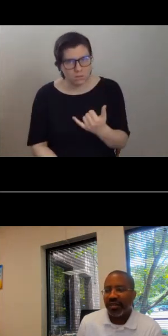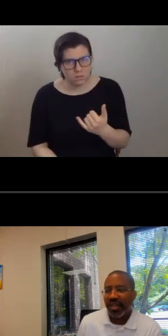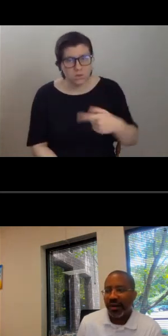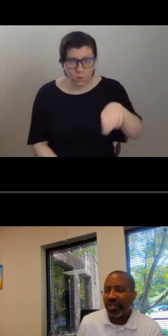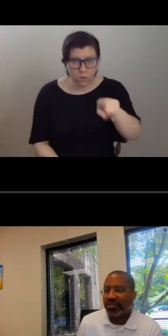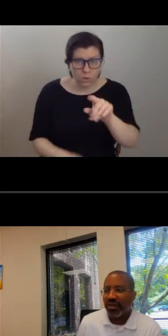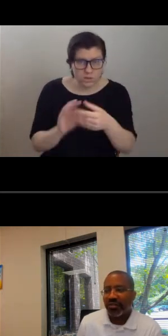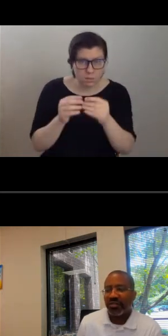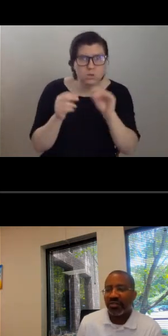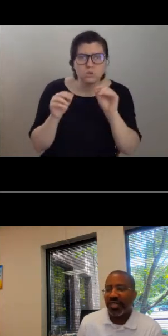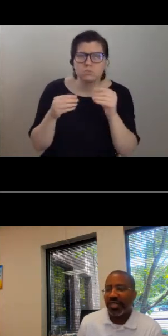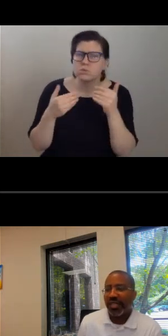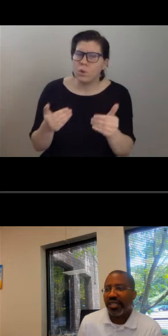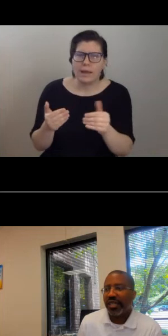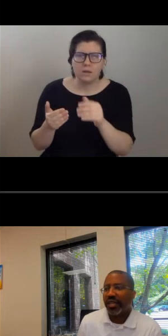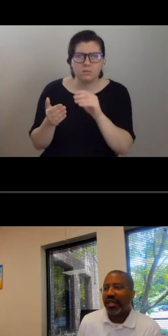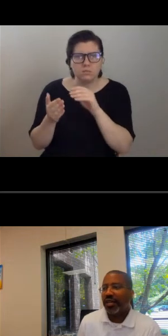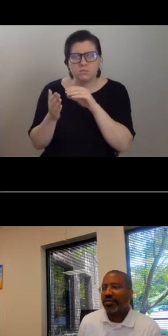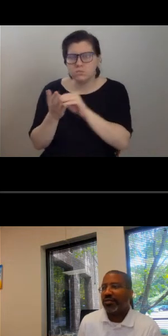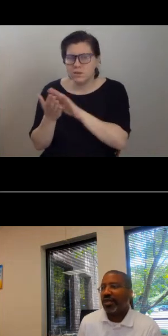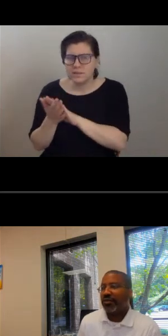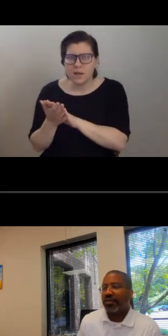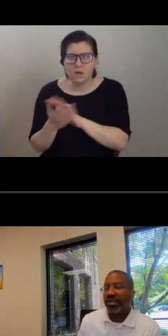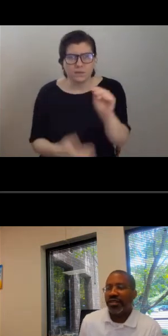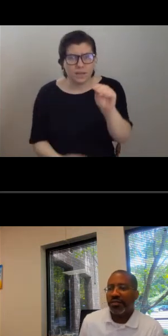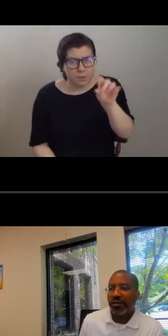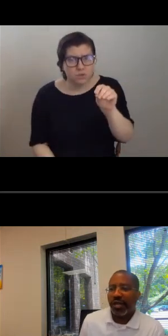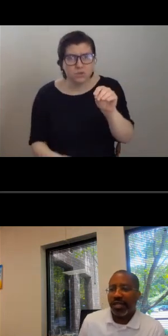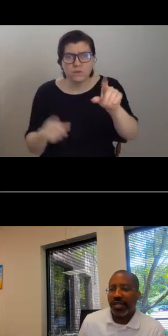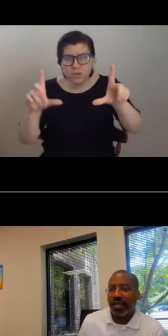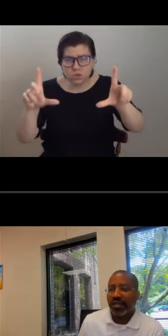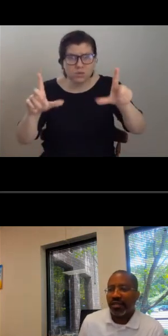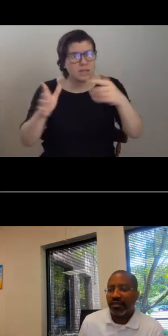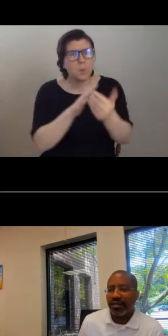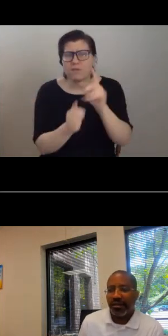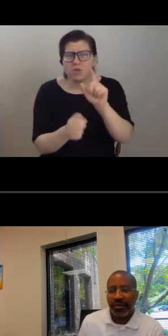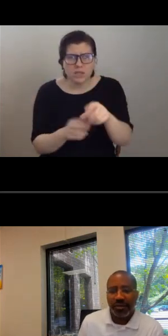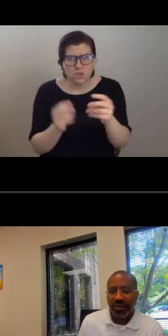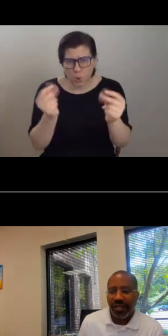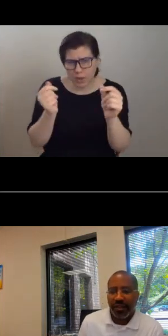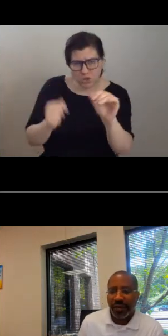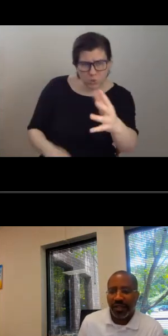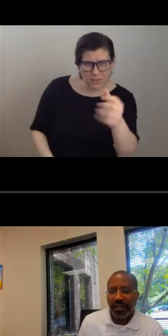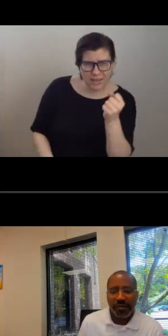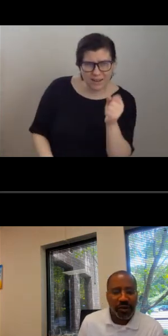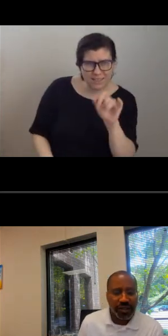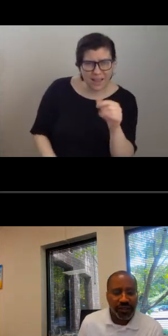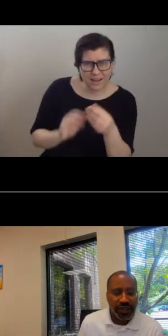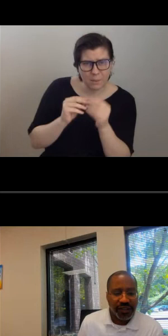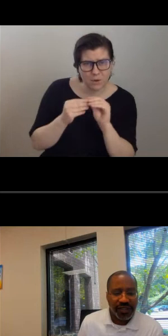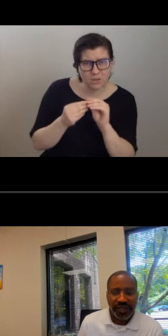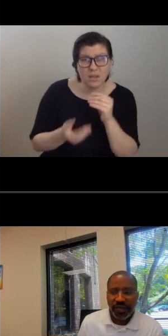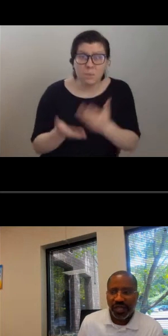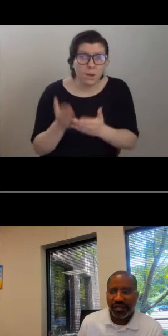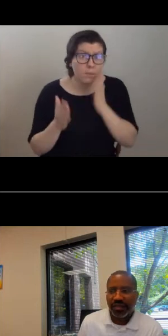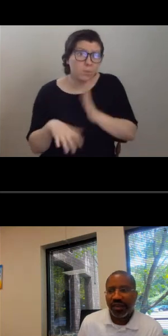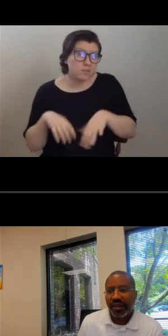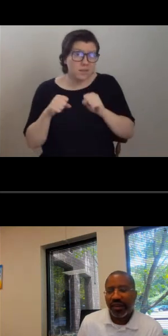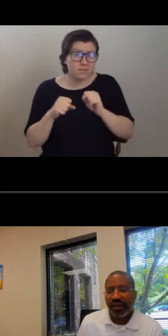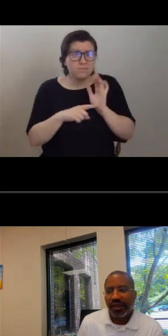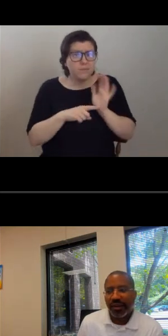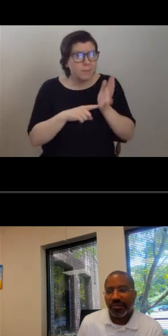down, take a picture of the screen, do whatever you need to do quickly, and just it will take you probably no more than